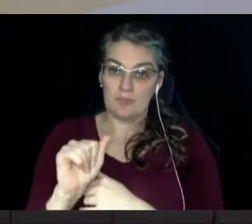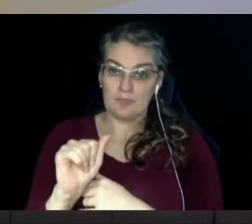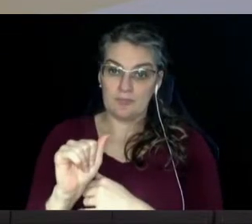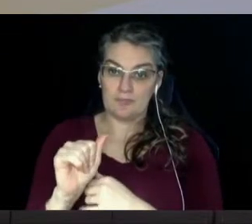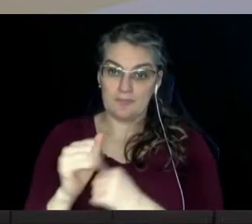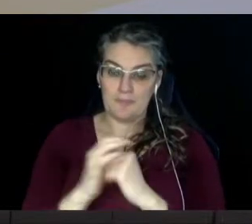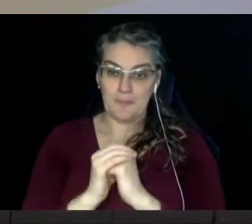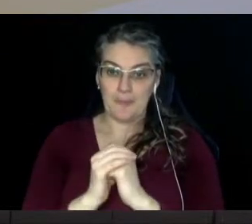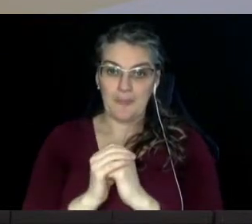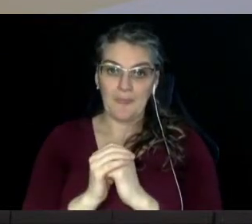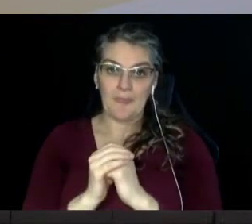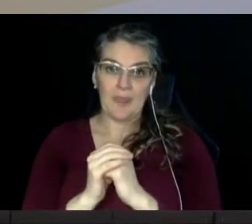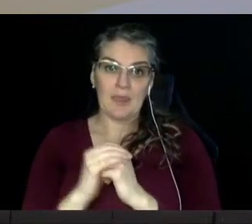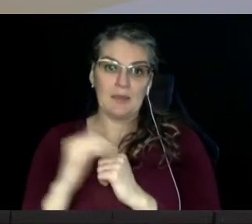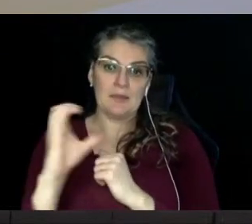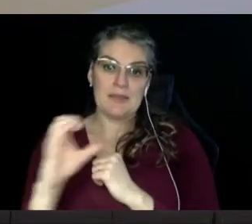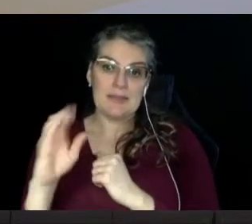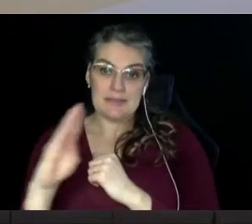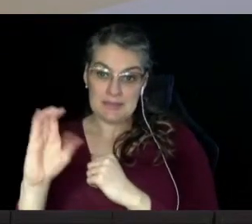Wayne Thibodeau, CBC.